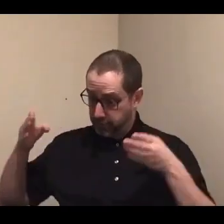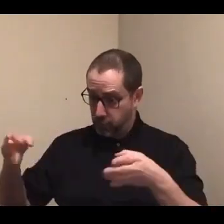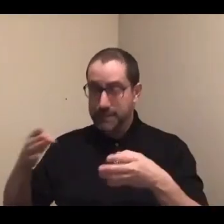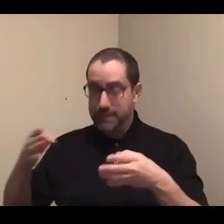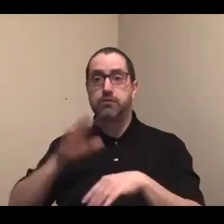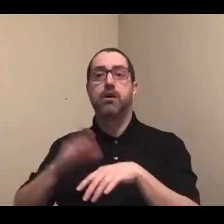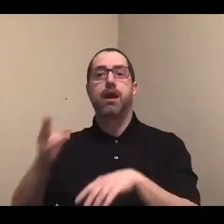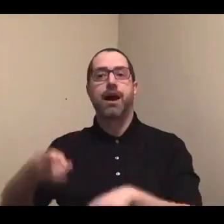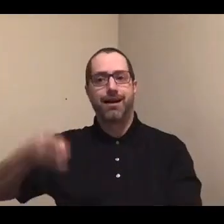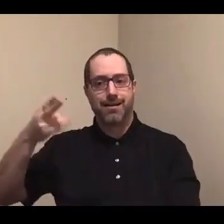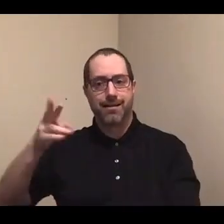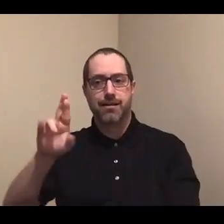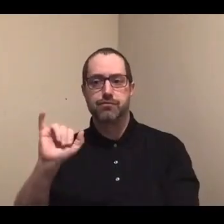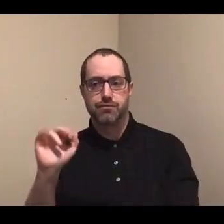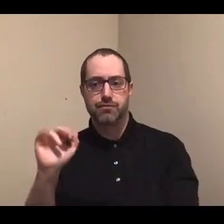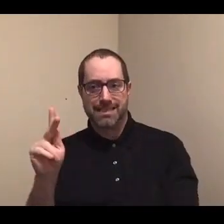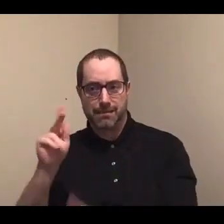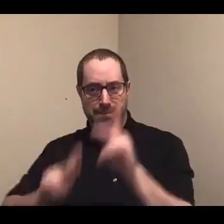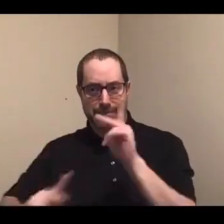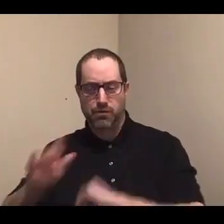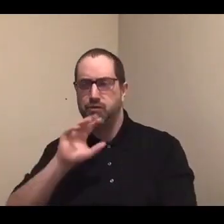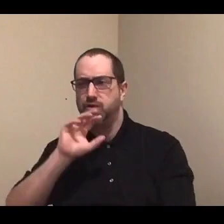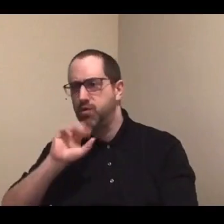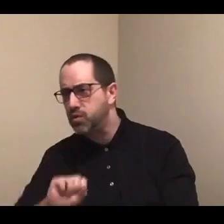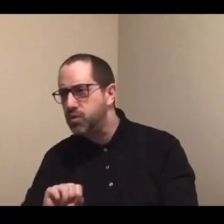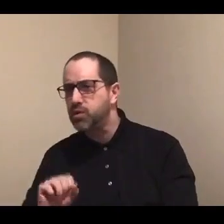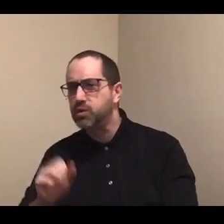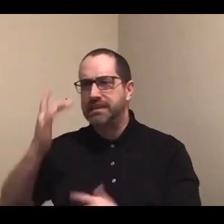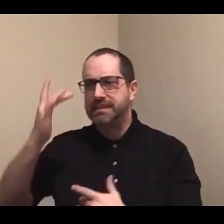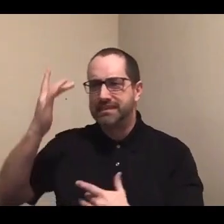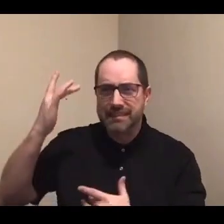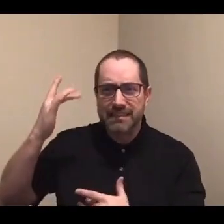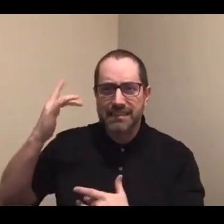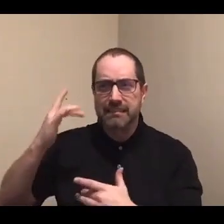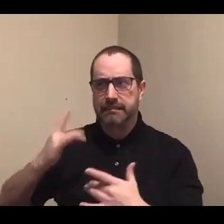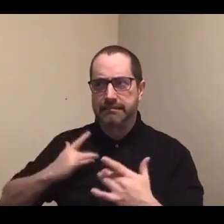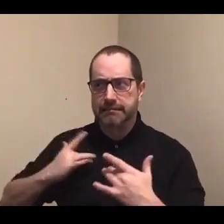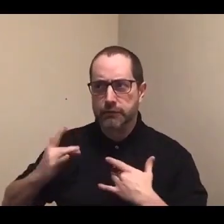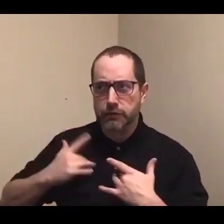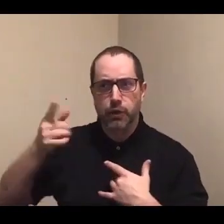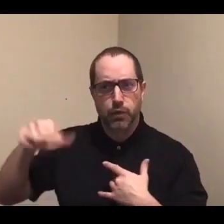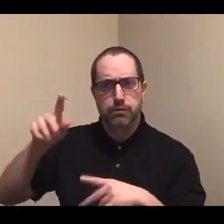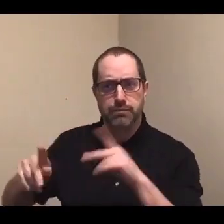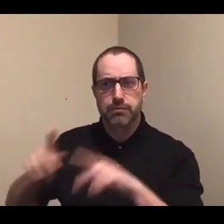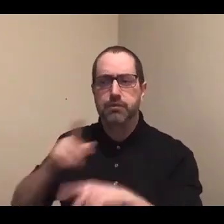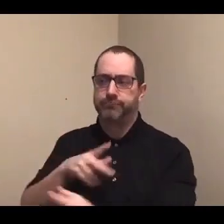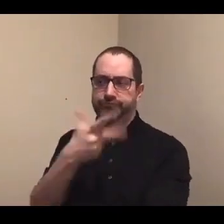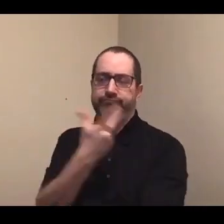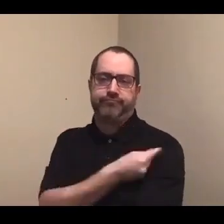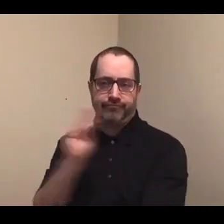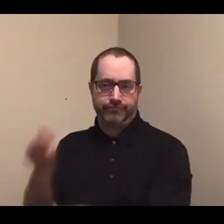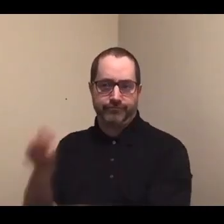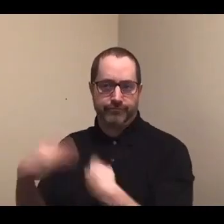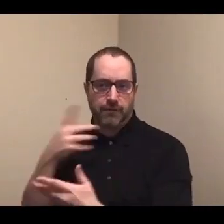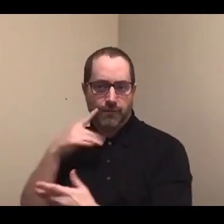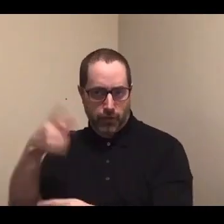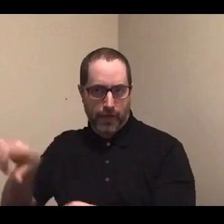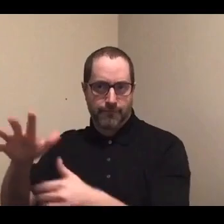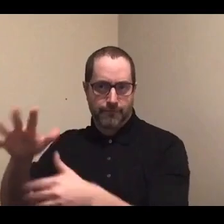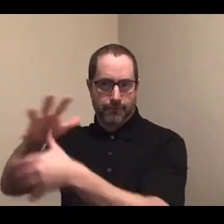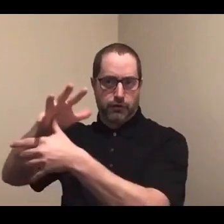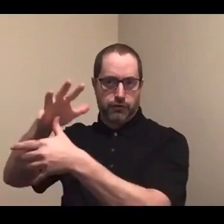populations, and we will be starting phase 2 as soon as possible and by April, as our vaccine supplies